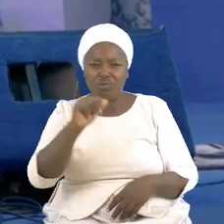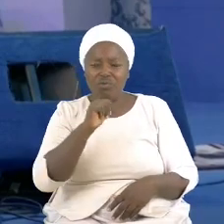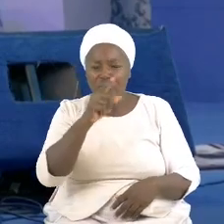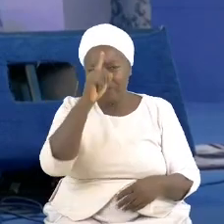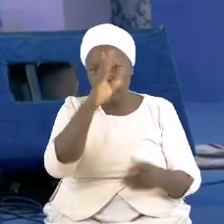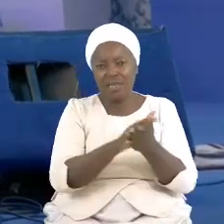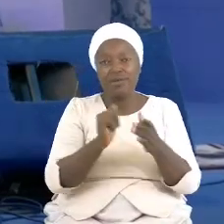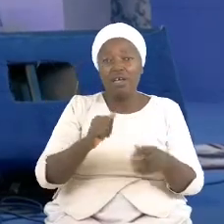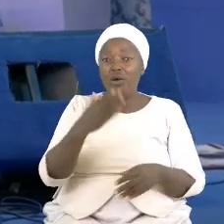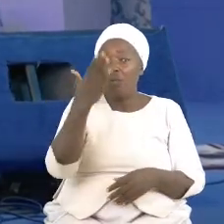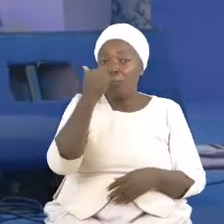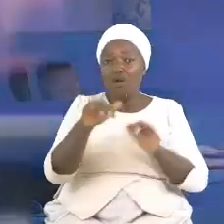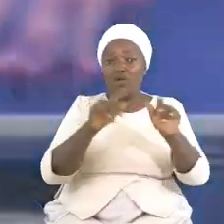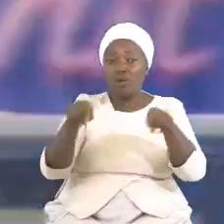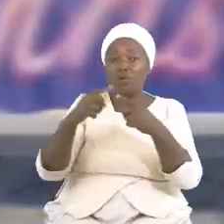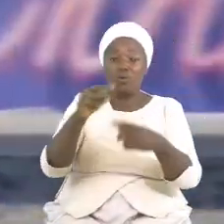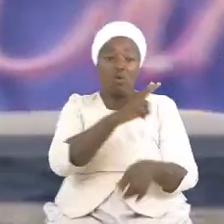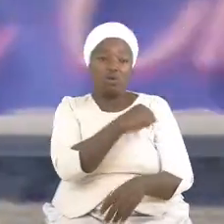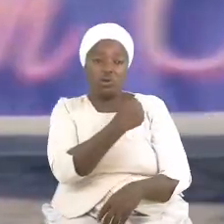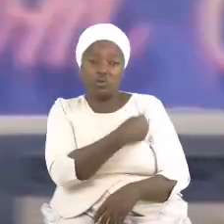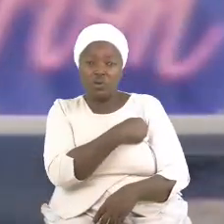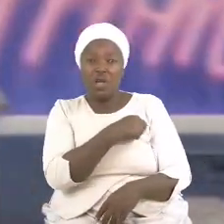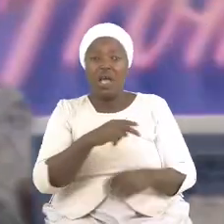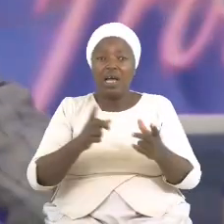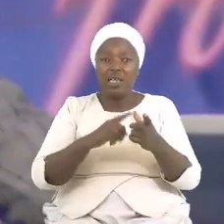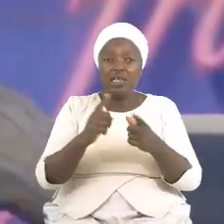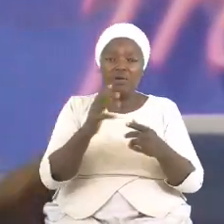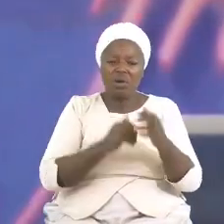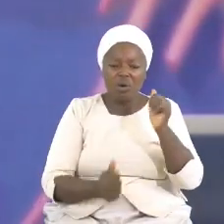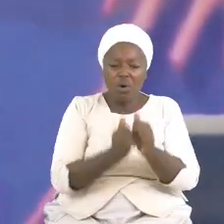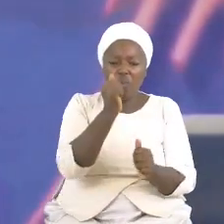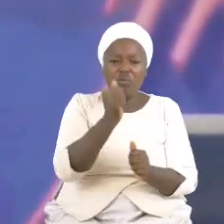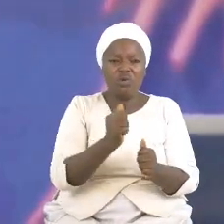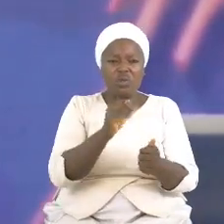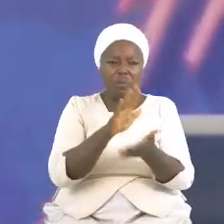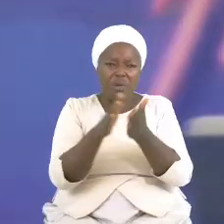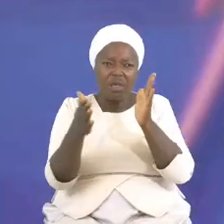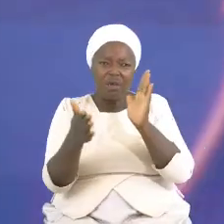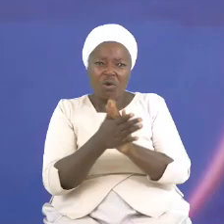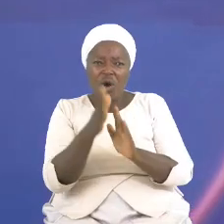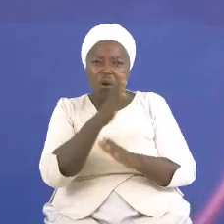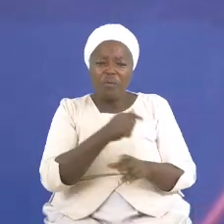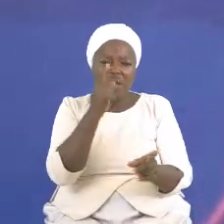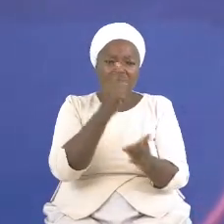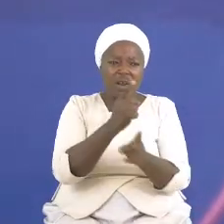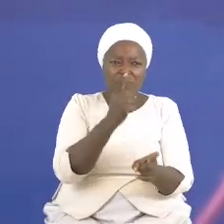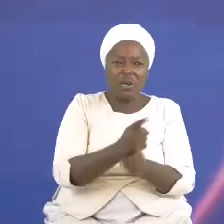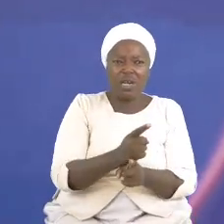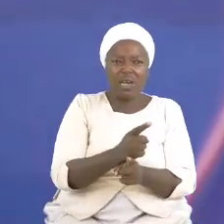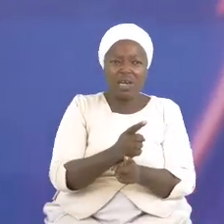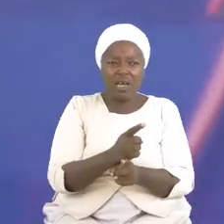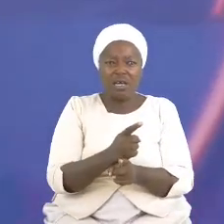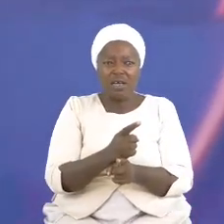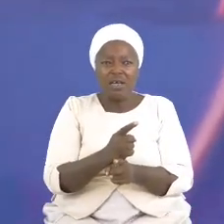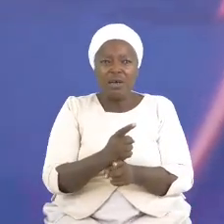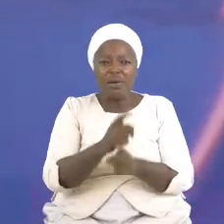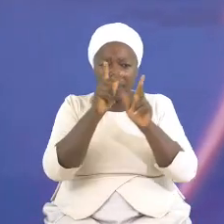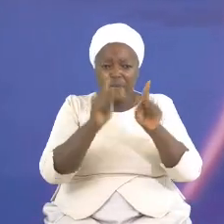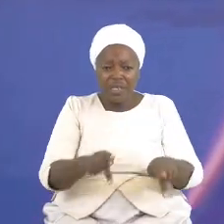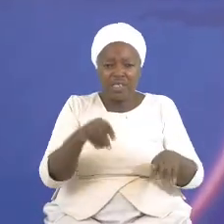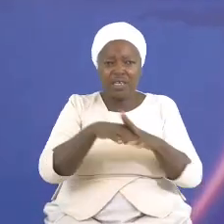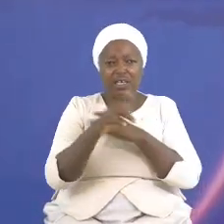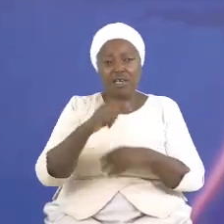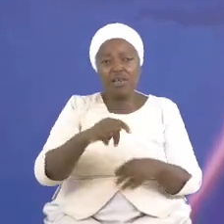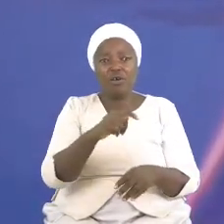do we go to the hospital? We almost become a regular patient there. The nurse, we don't need card